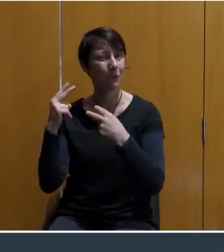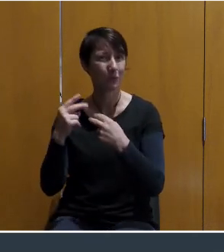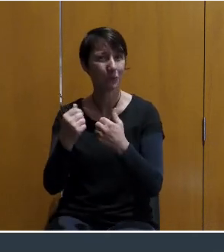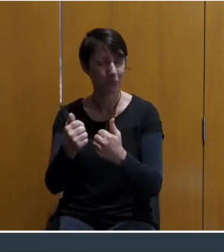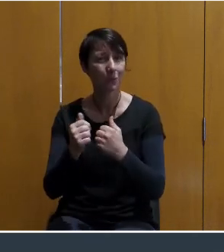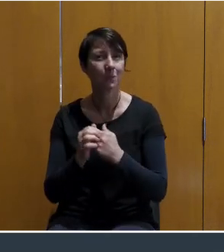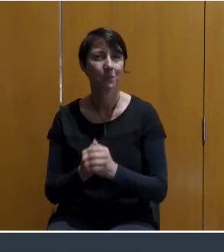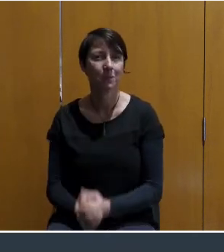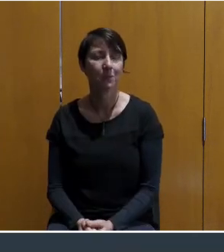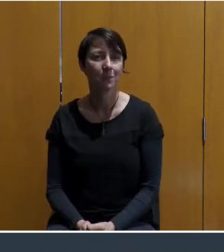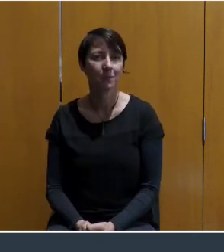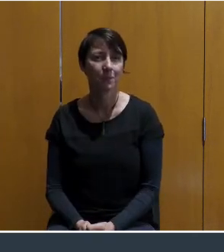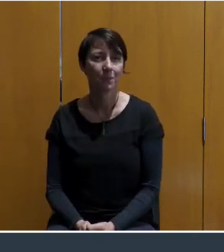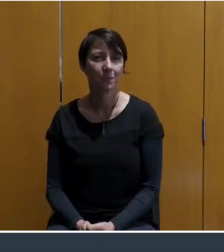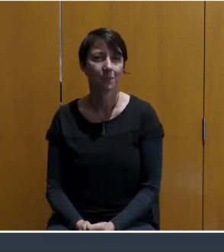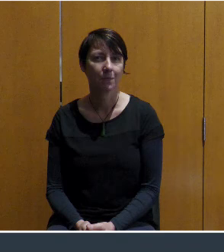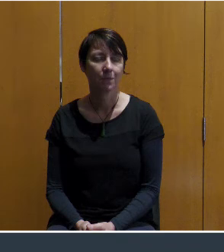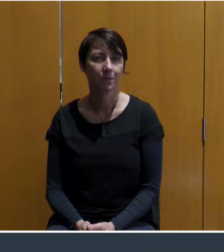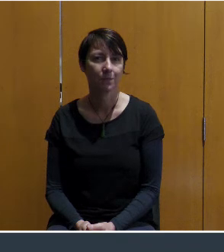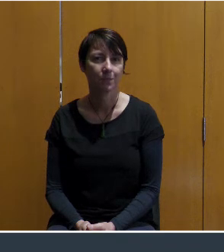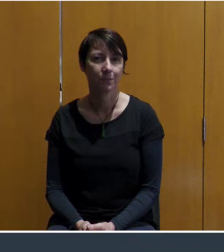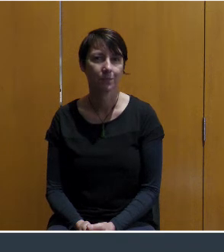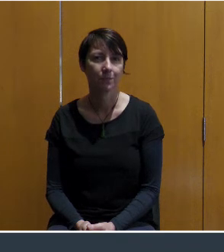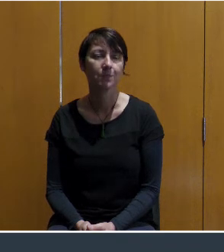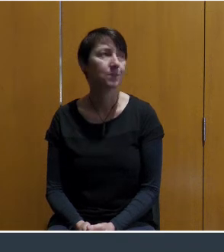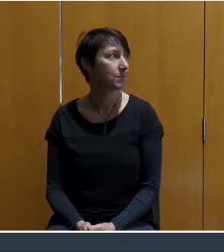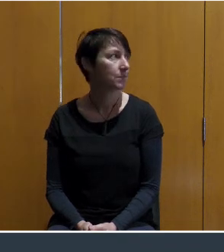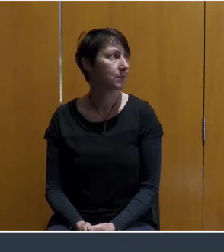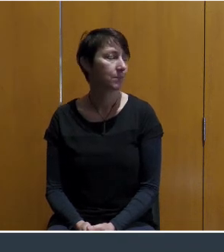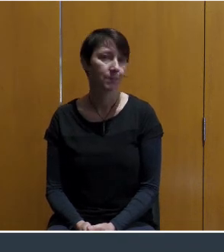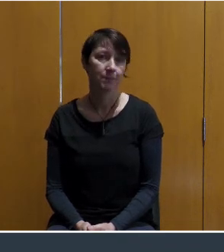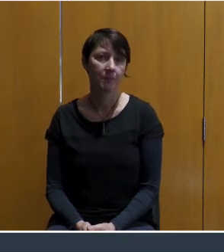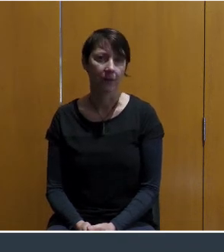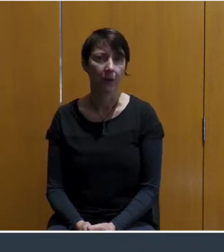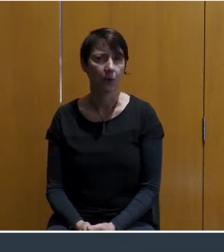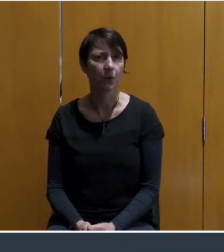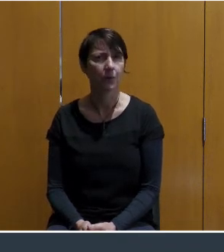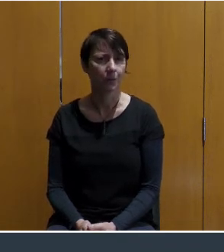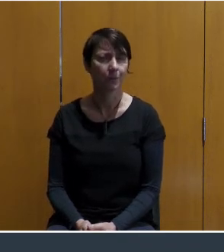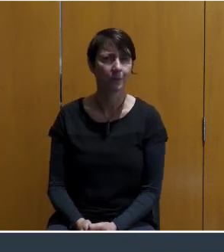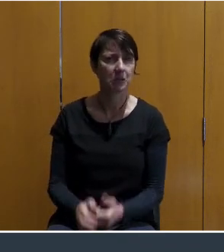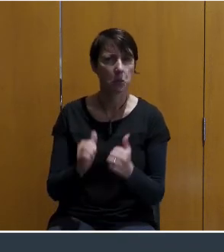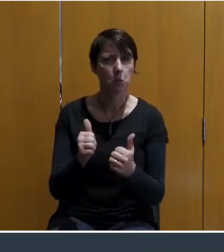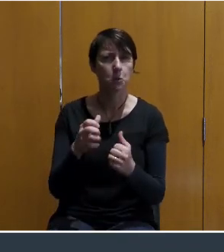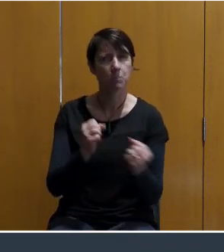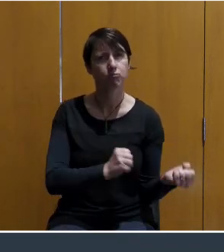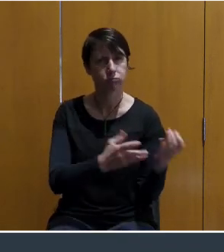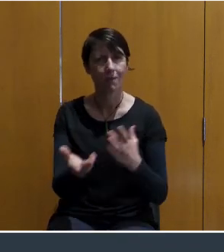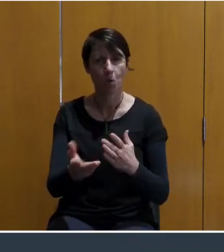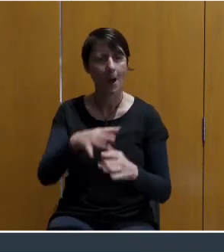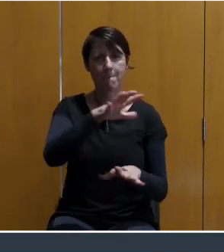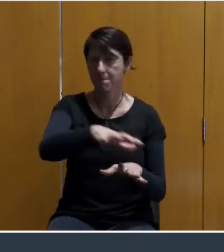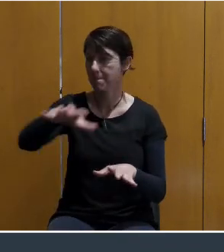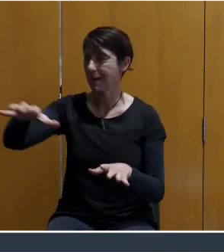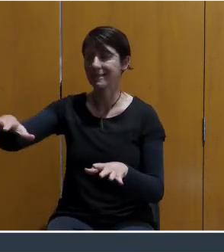what providing in terms of places for exercise. I just wanted to start on that first.